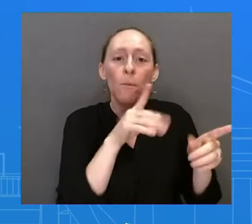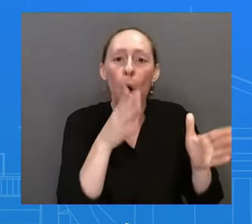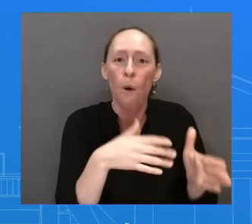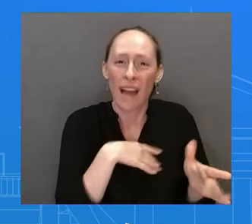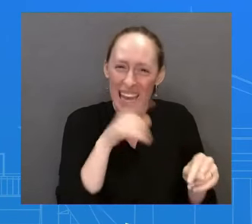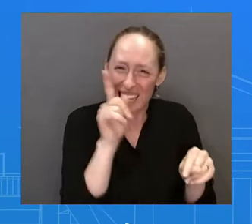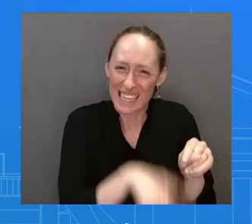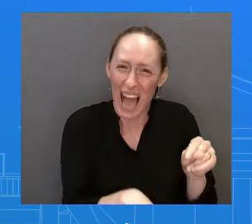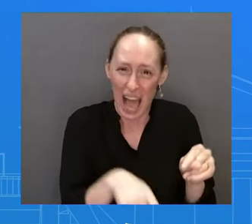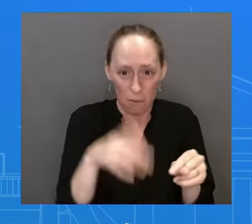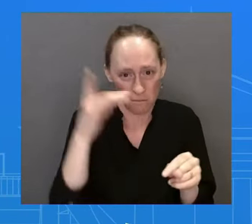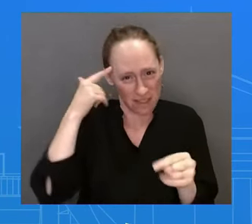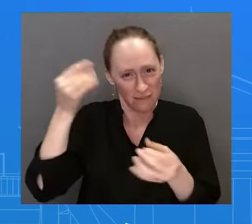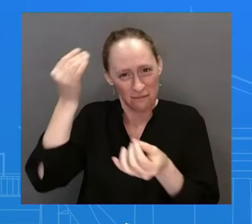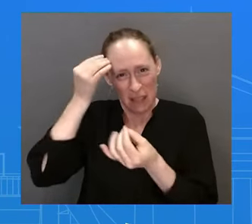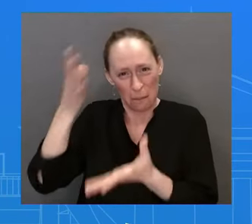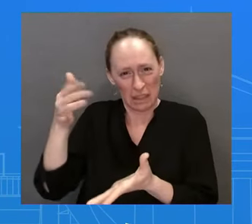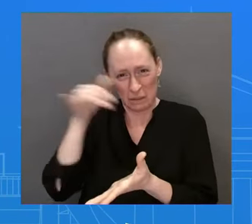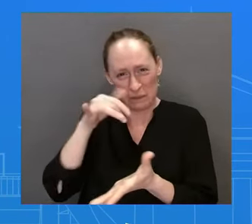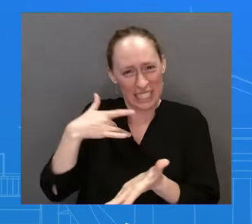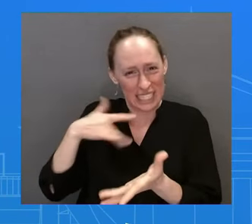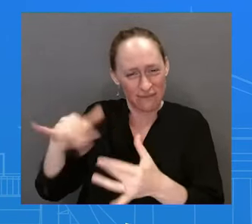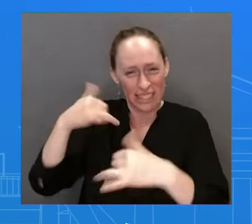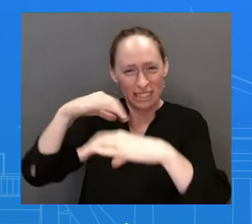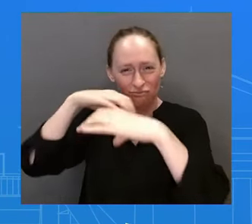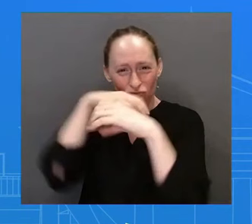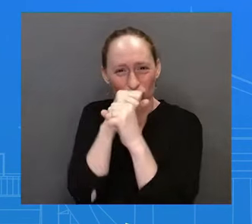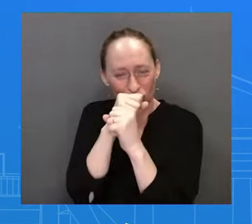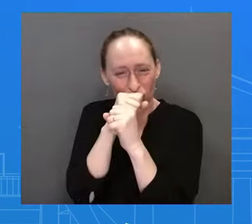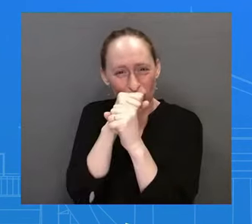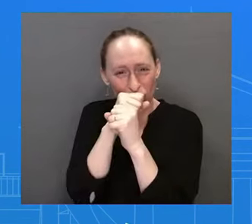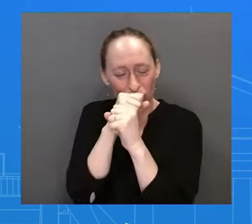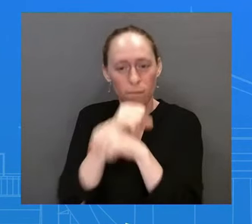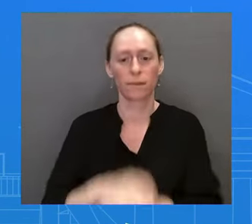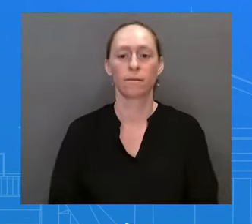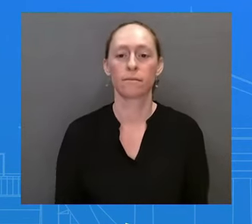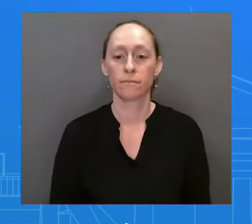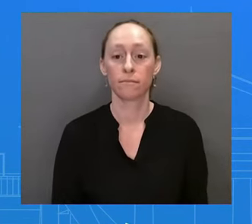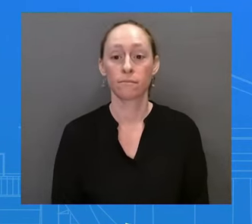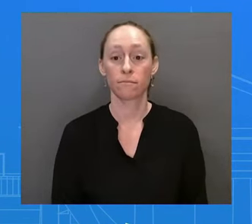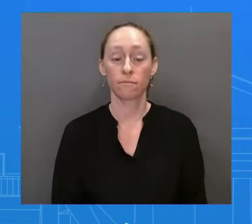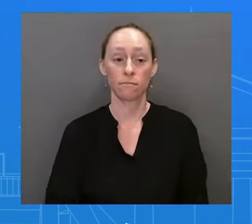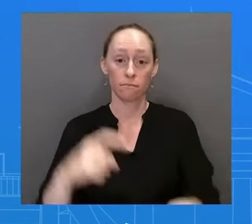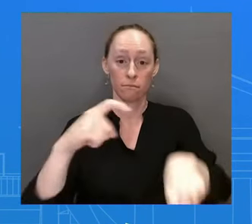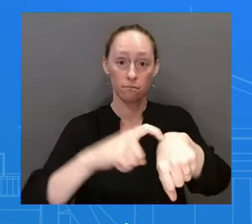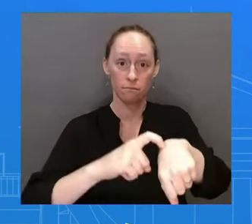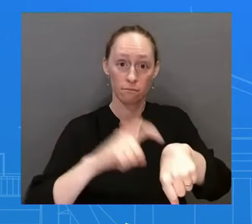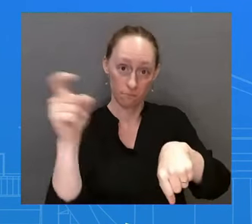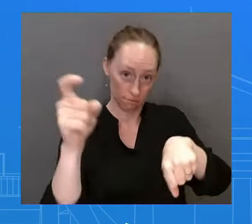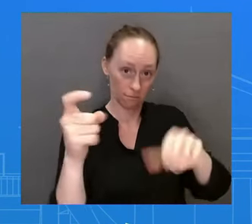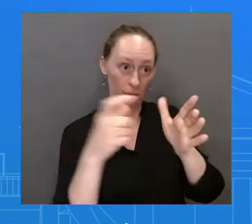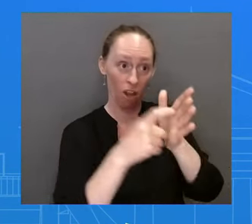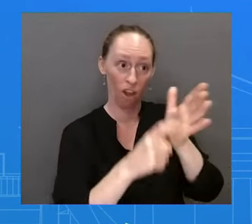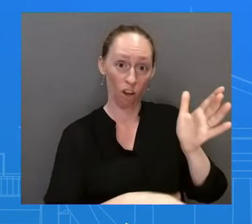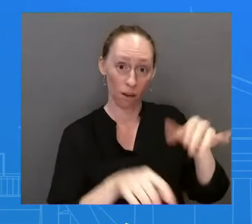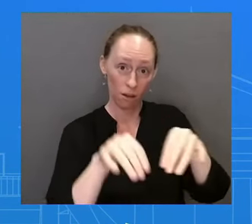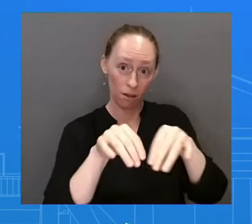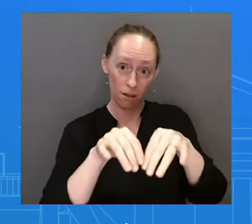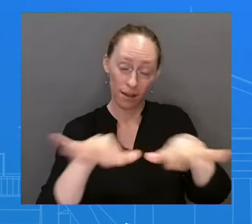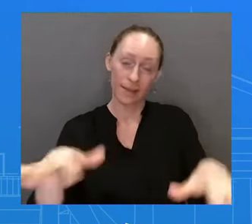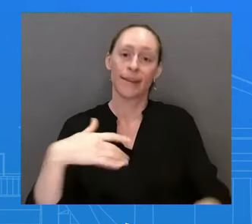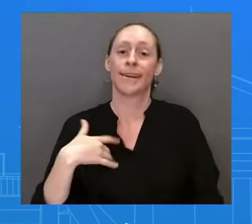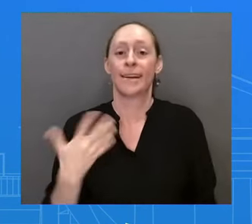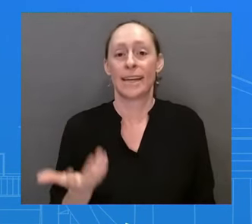stories appeared, we worked very, very hard, as expeditiously as we could, with the intelligence community